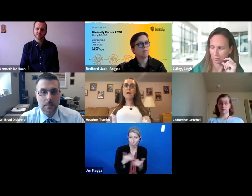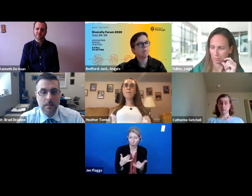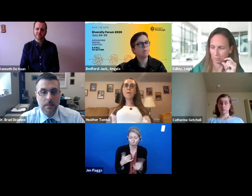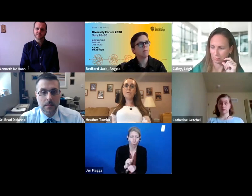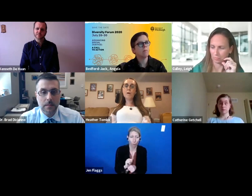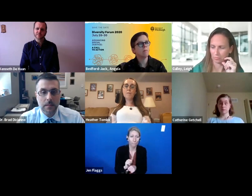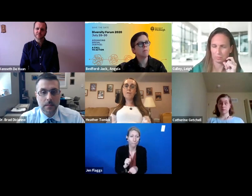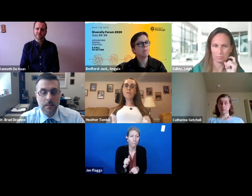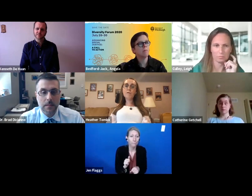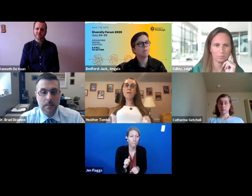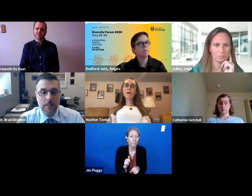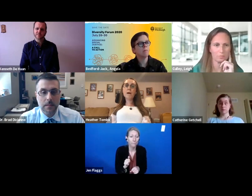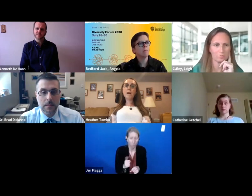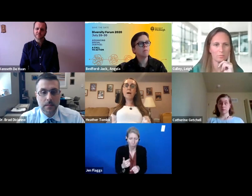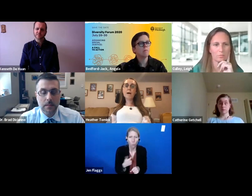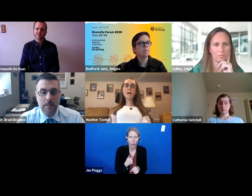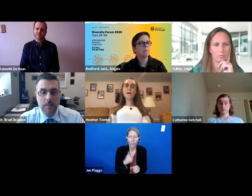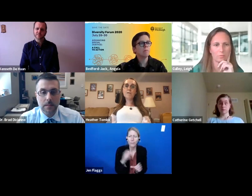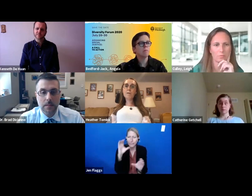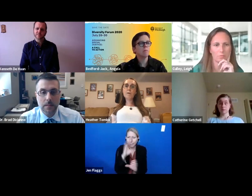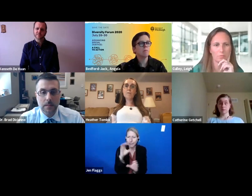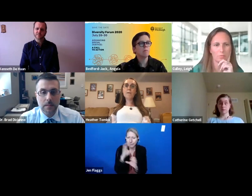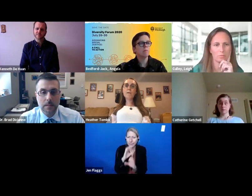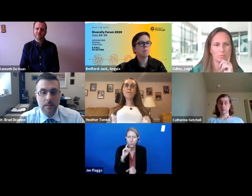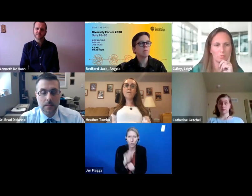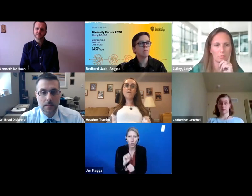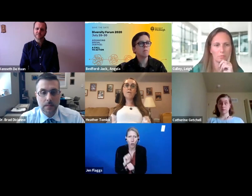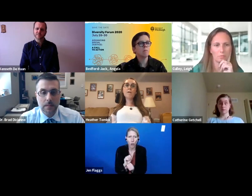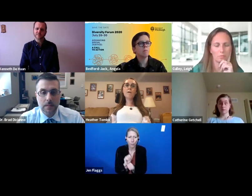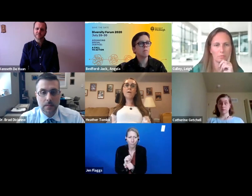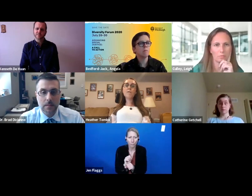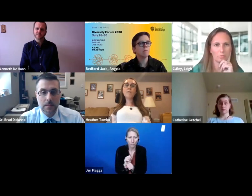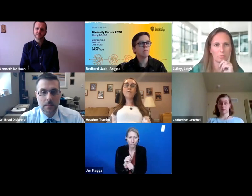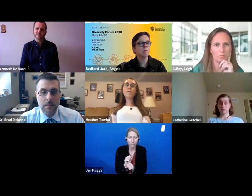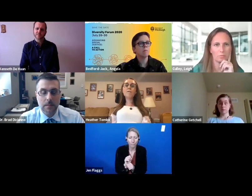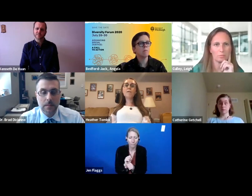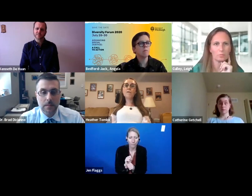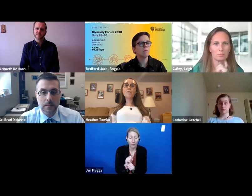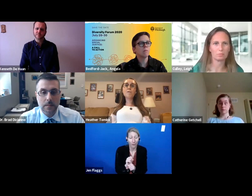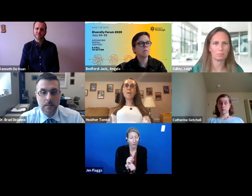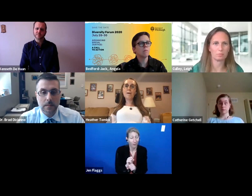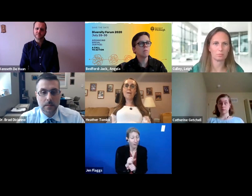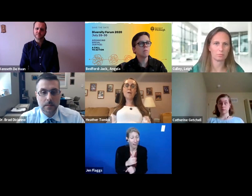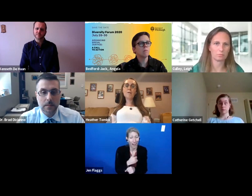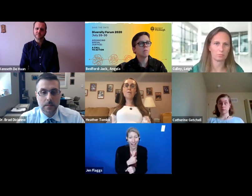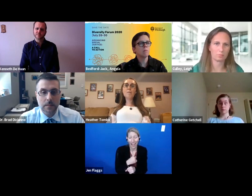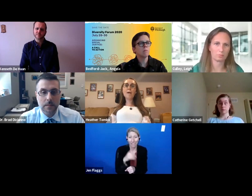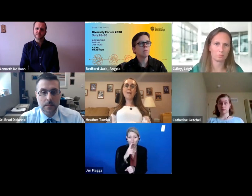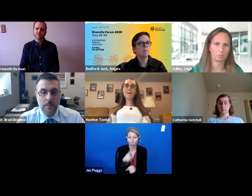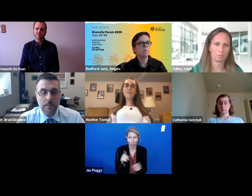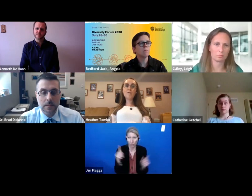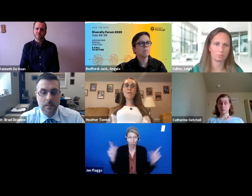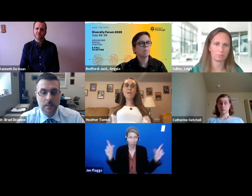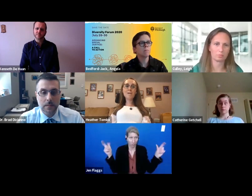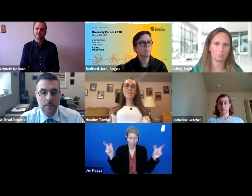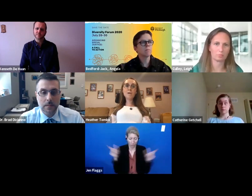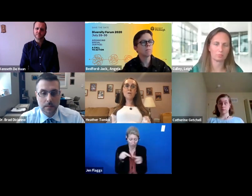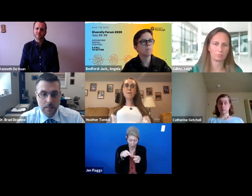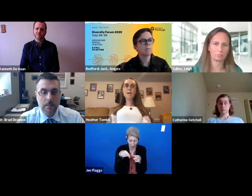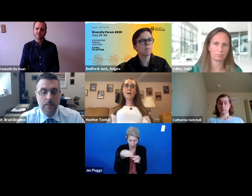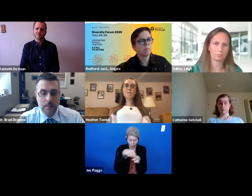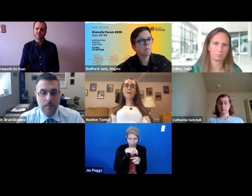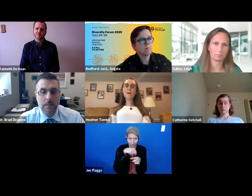when I was job searching, I had to look within a very, very, very small mile